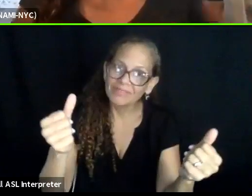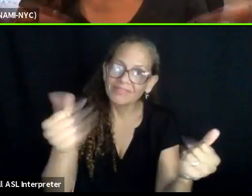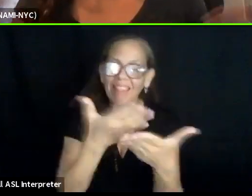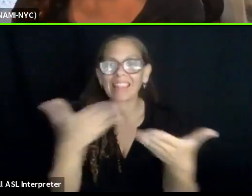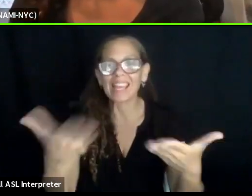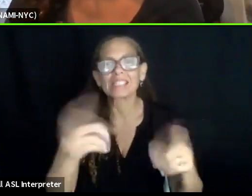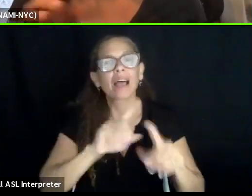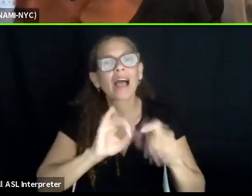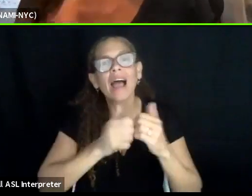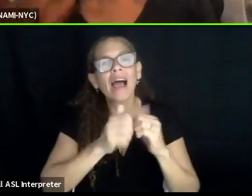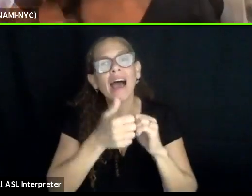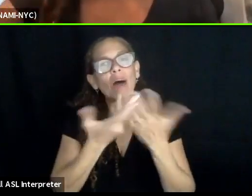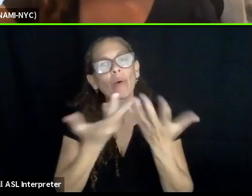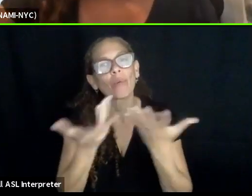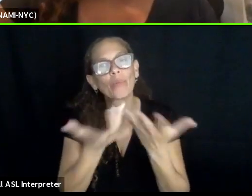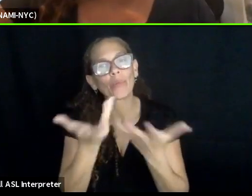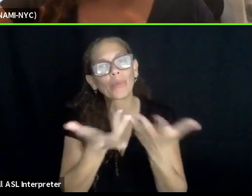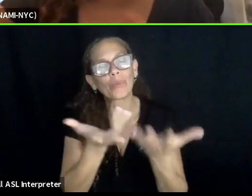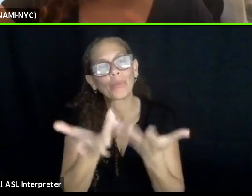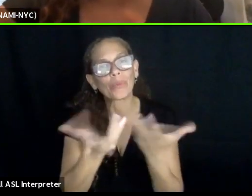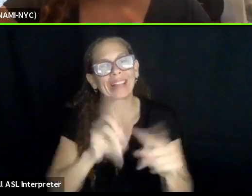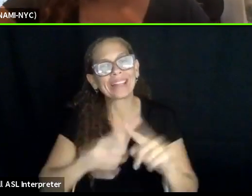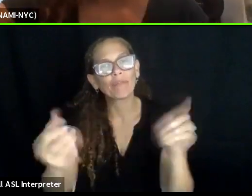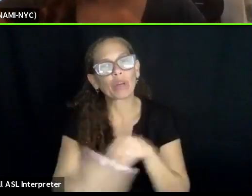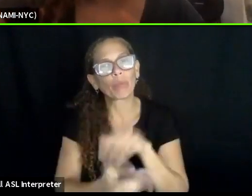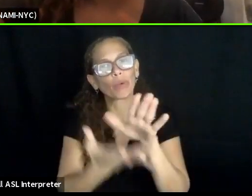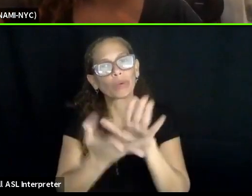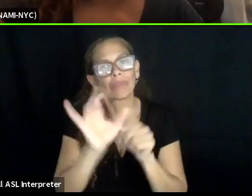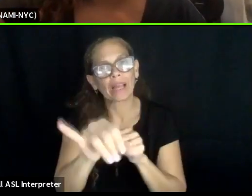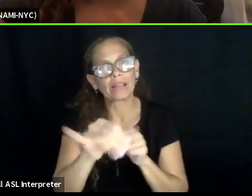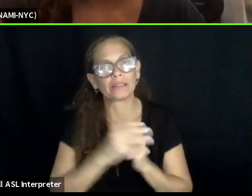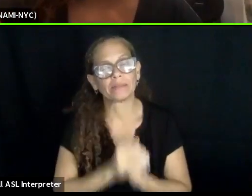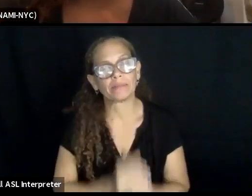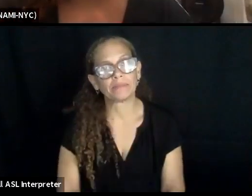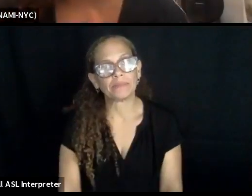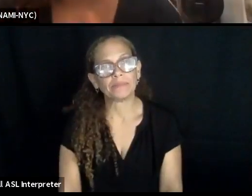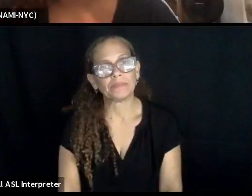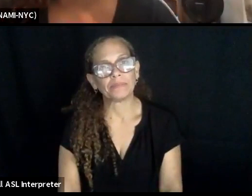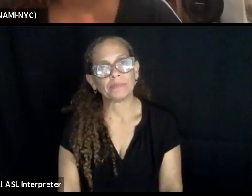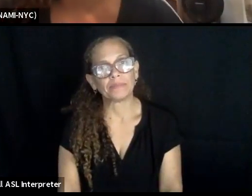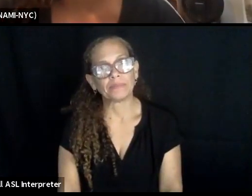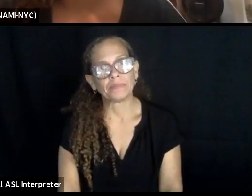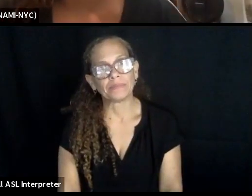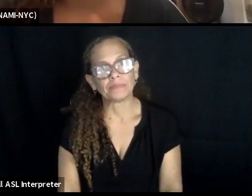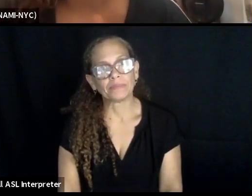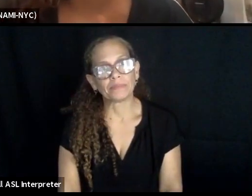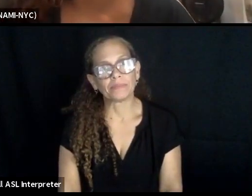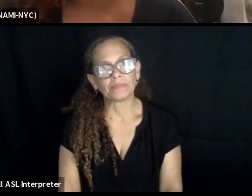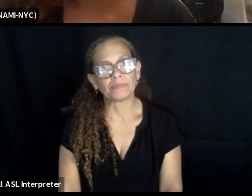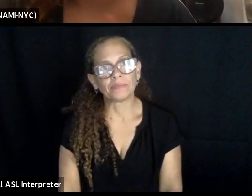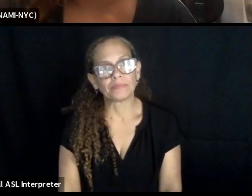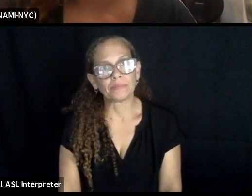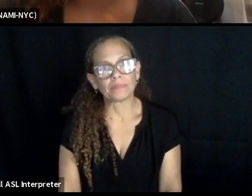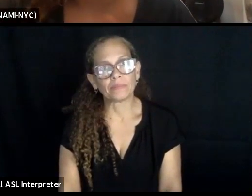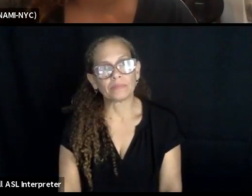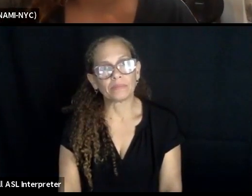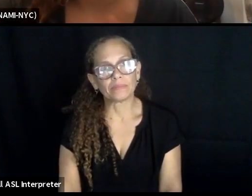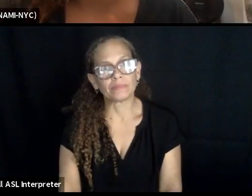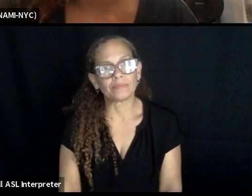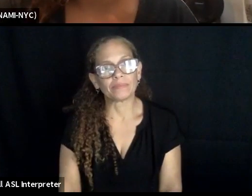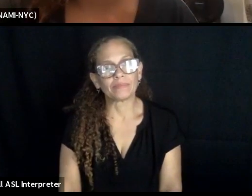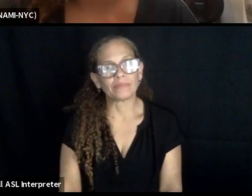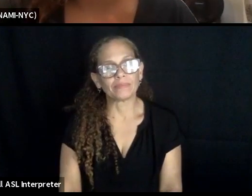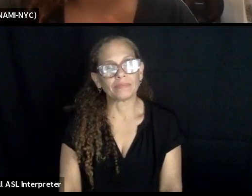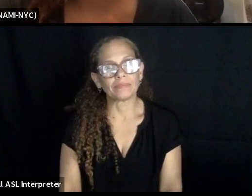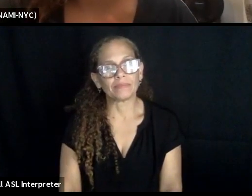how can you sort of, what would be a different approach for that? Right. So I used to think that my thinking